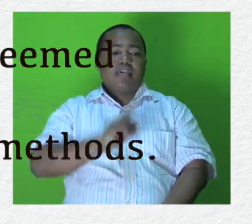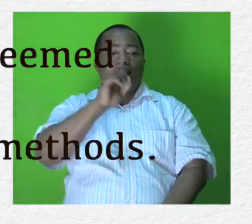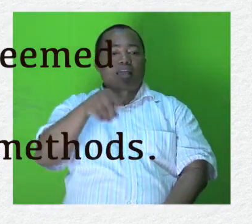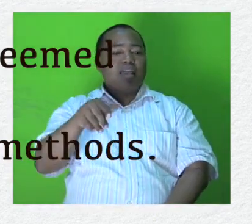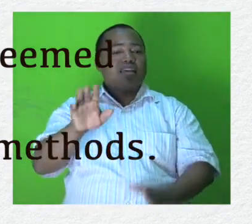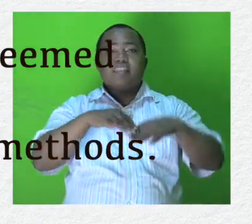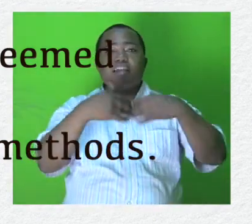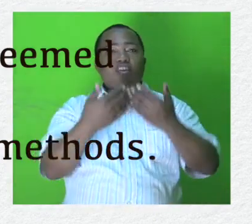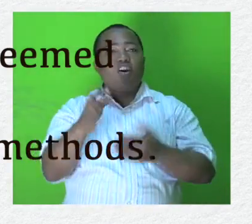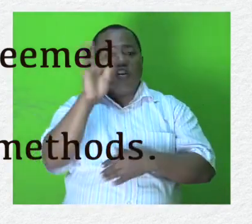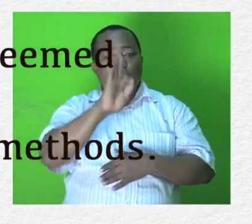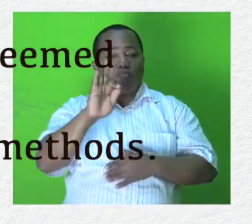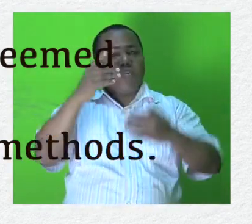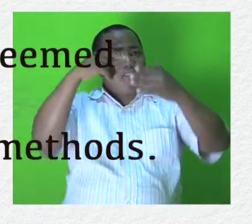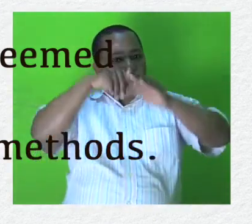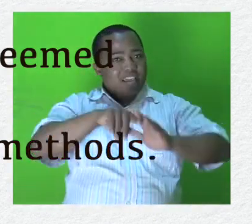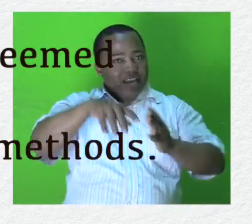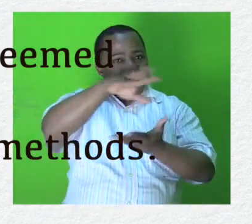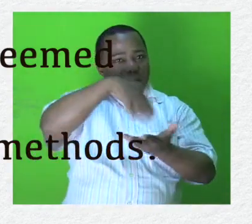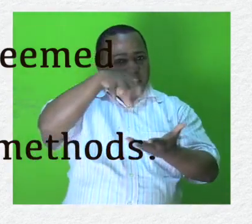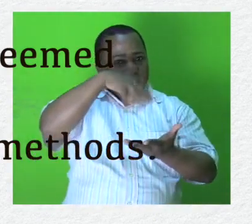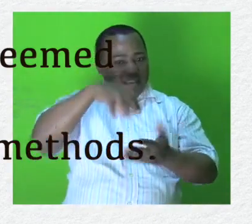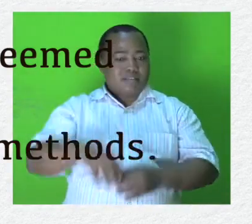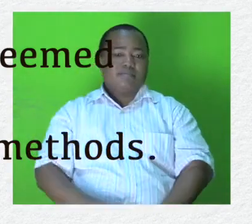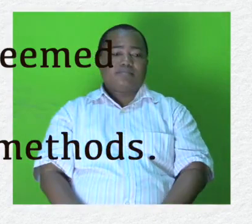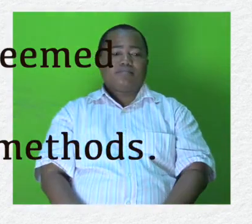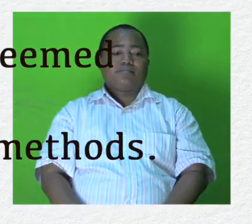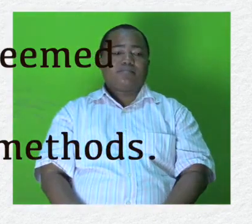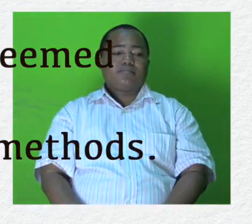There is no formula for mixture.